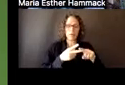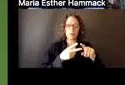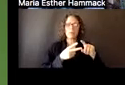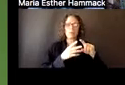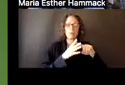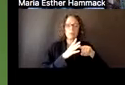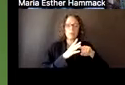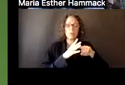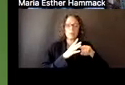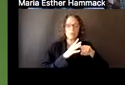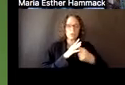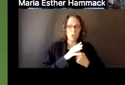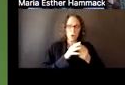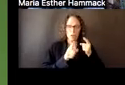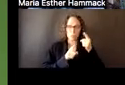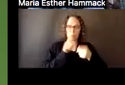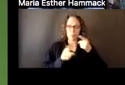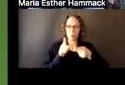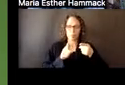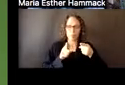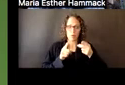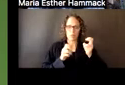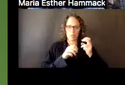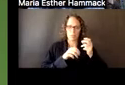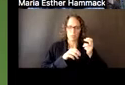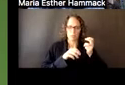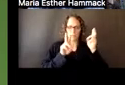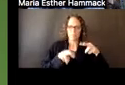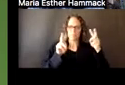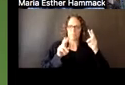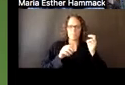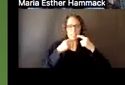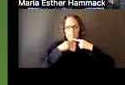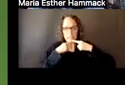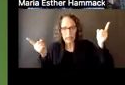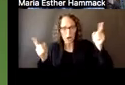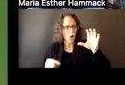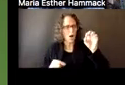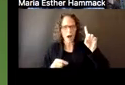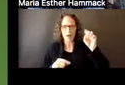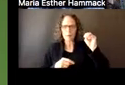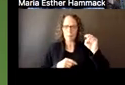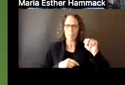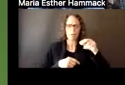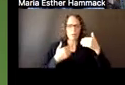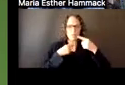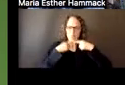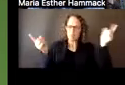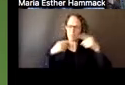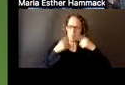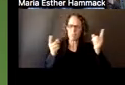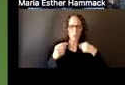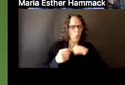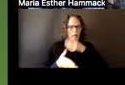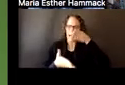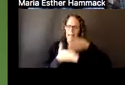condemnations of the institution of slavery, particularly the centrality of enslavement in the Texas Rebellion. It's